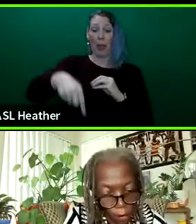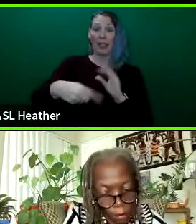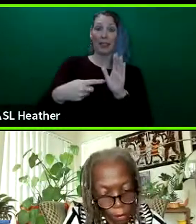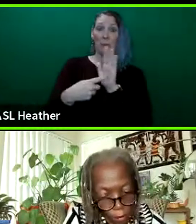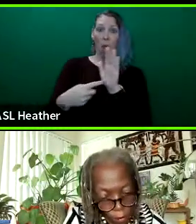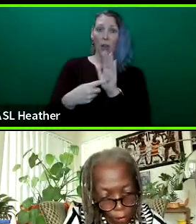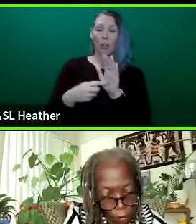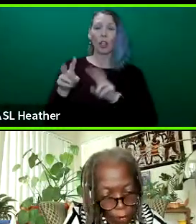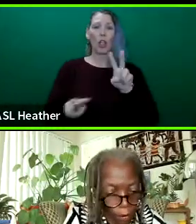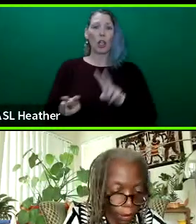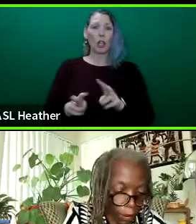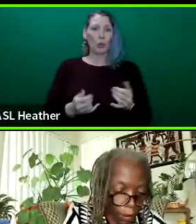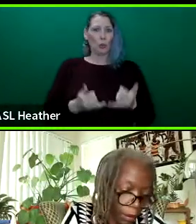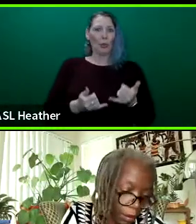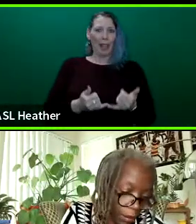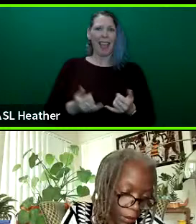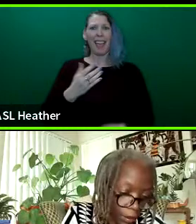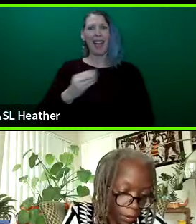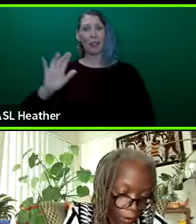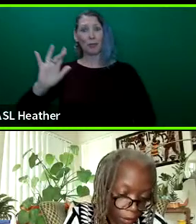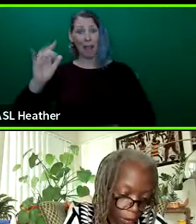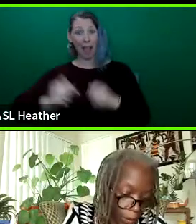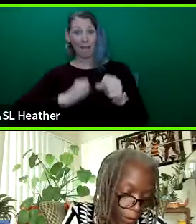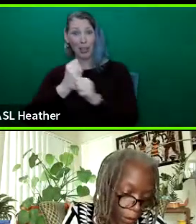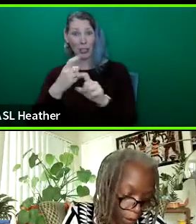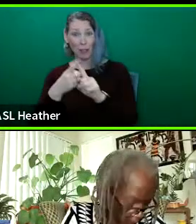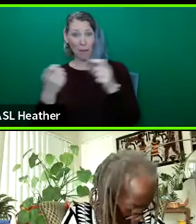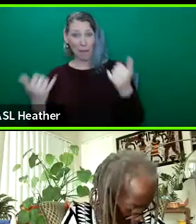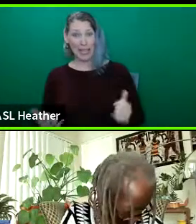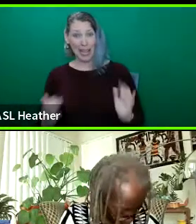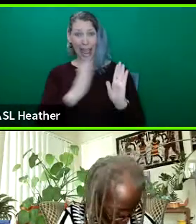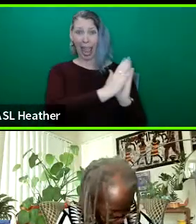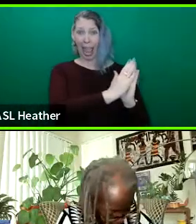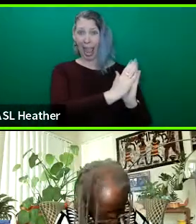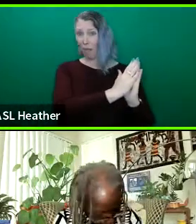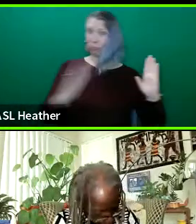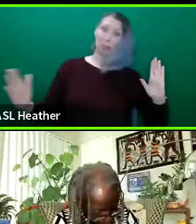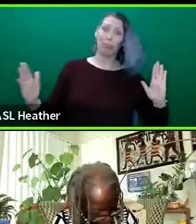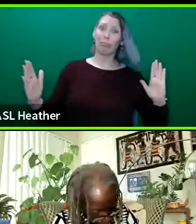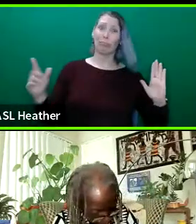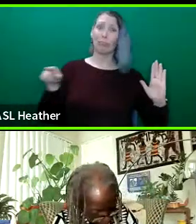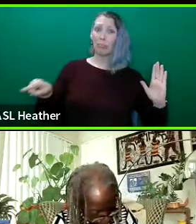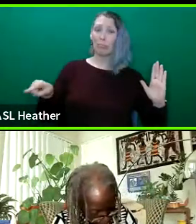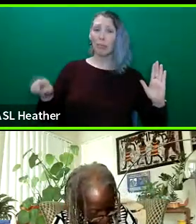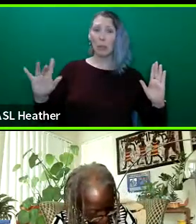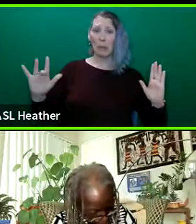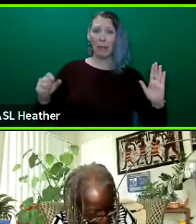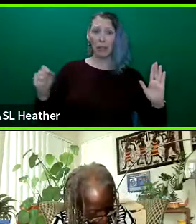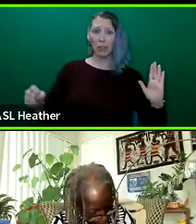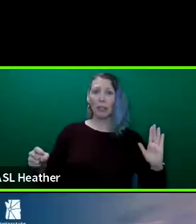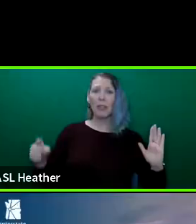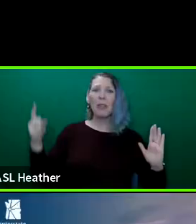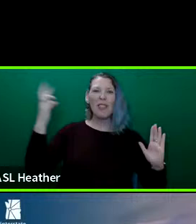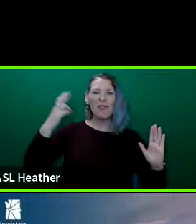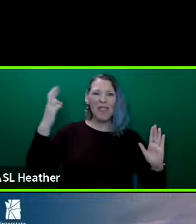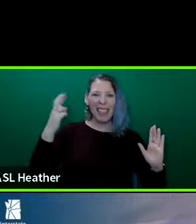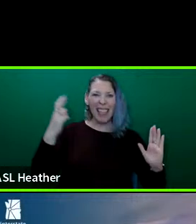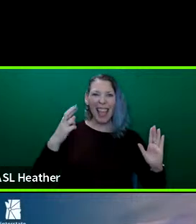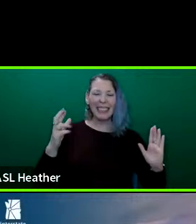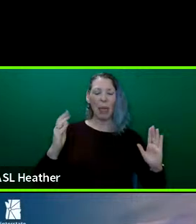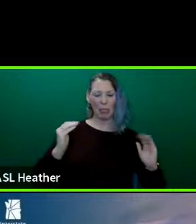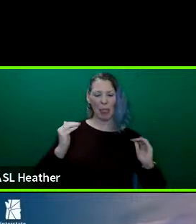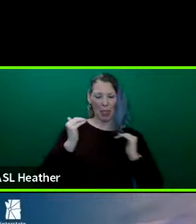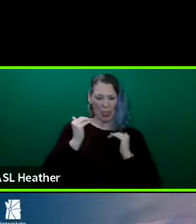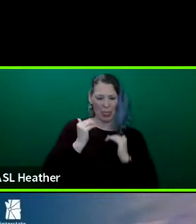at today and 25 years from now. And it's important to realize that limit to the model.